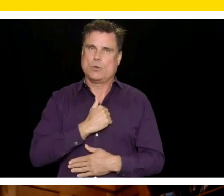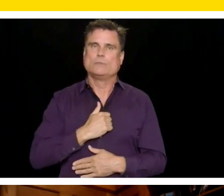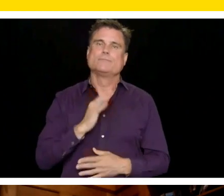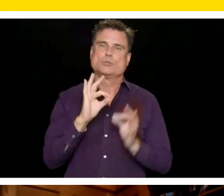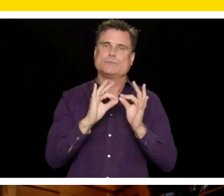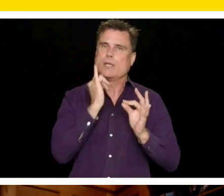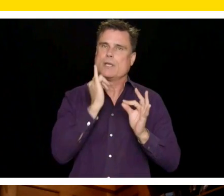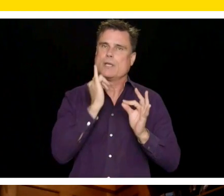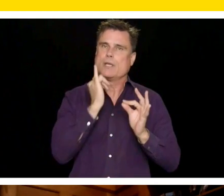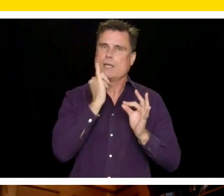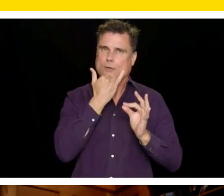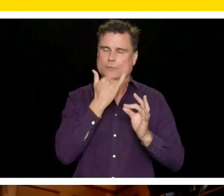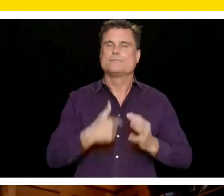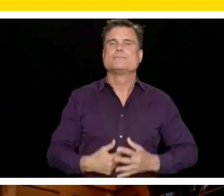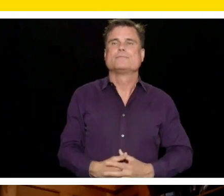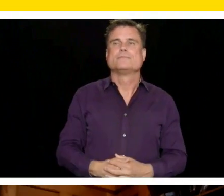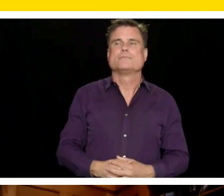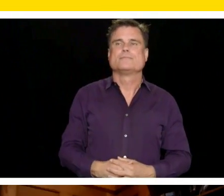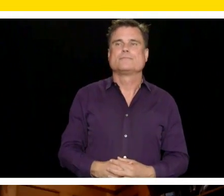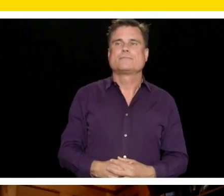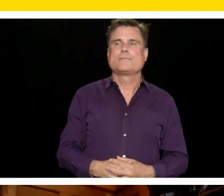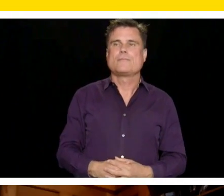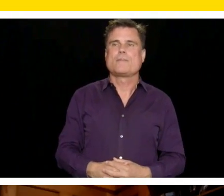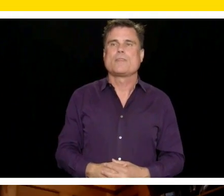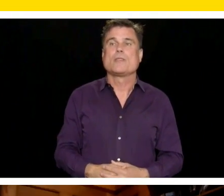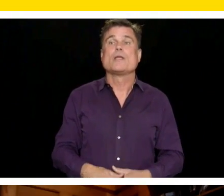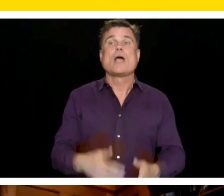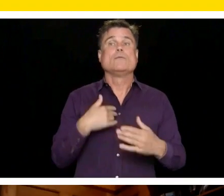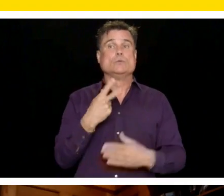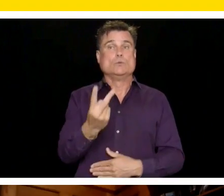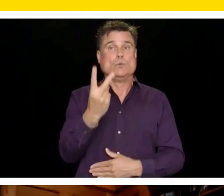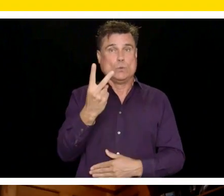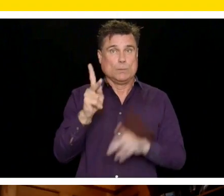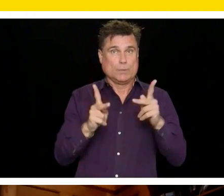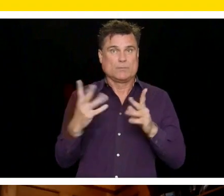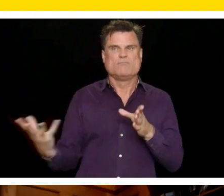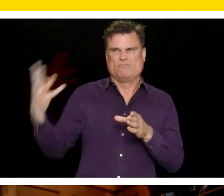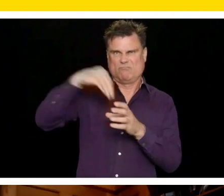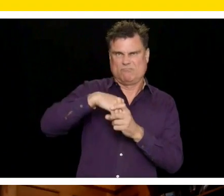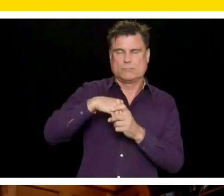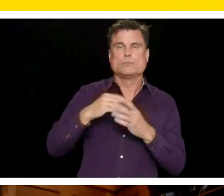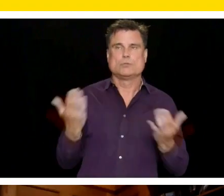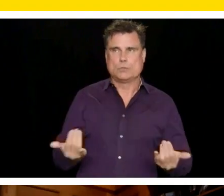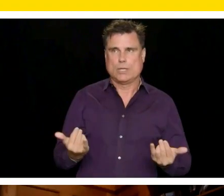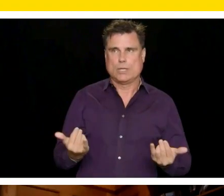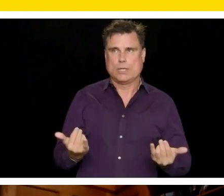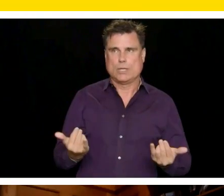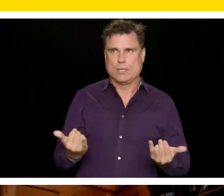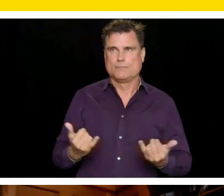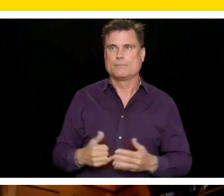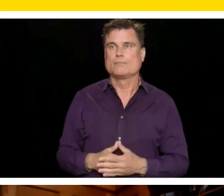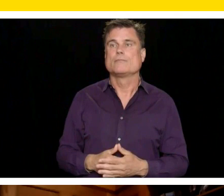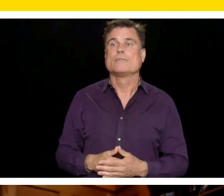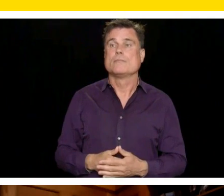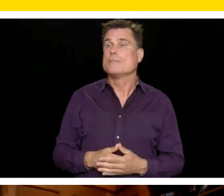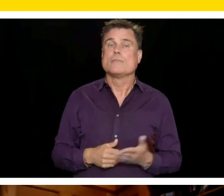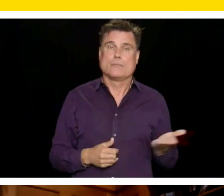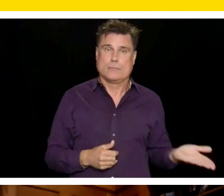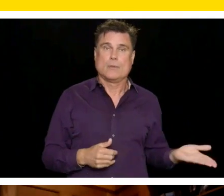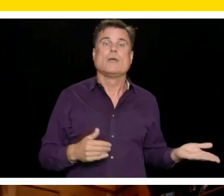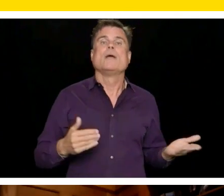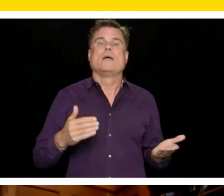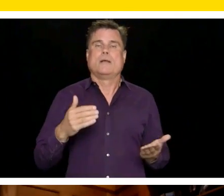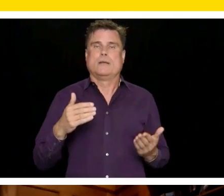Michelle Mangal, Minister of Jobs, Economic Development and Competitiveness, and Tom Conroy, CEO of the